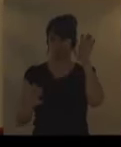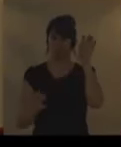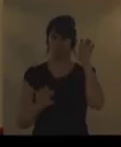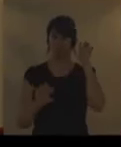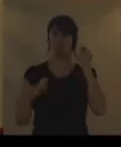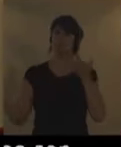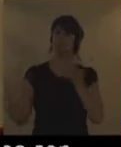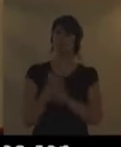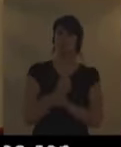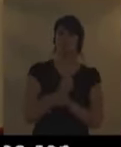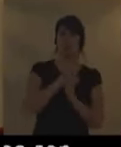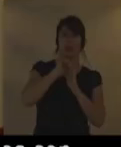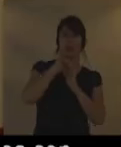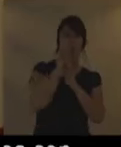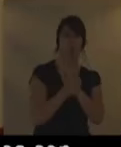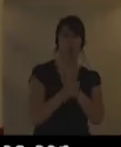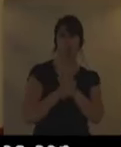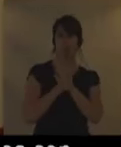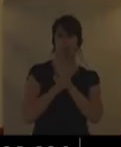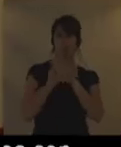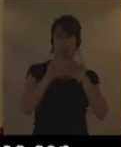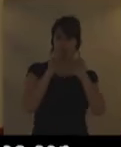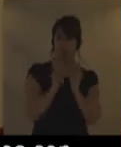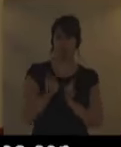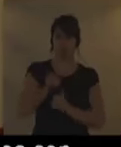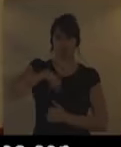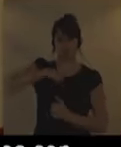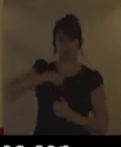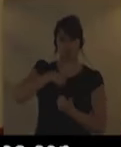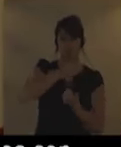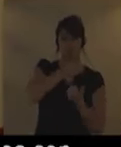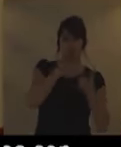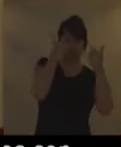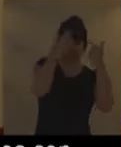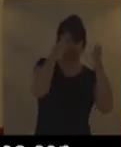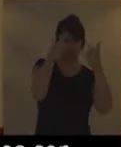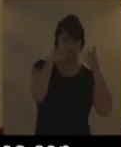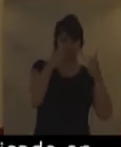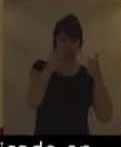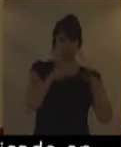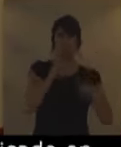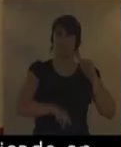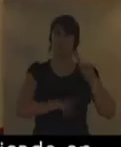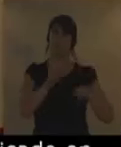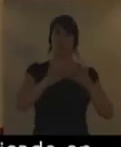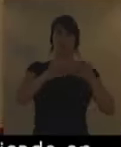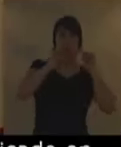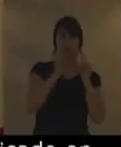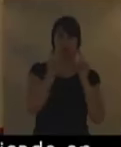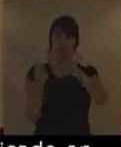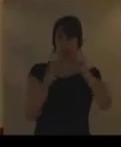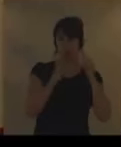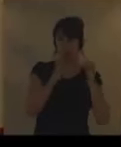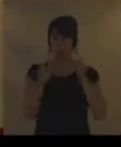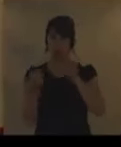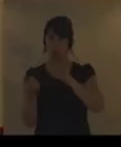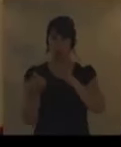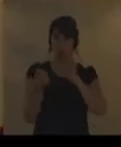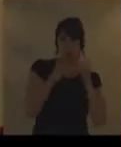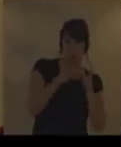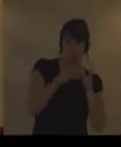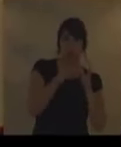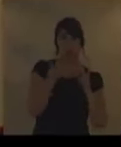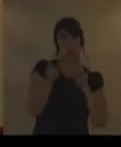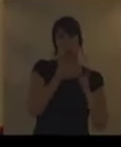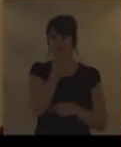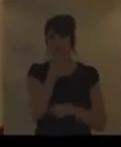similarity degree between each of these hand shapes. We will see later how we proceed to